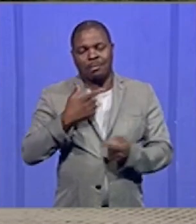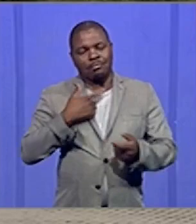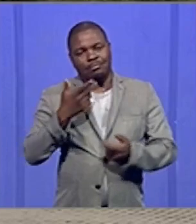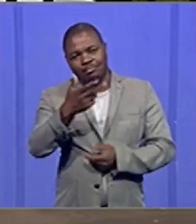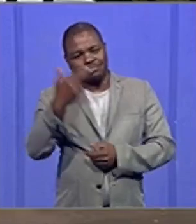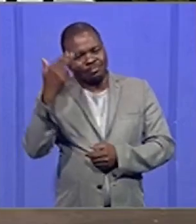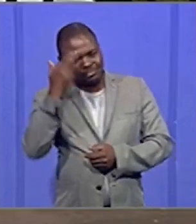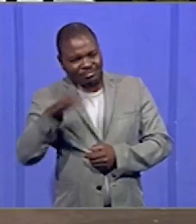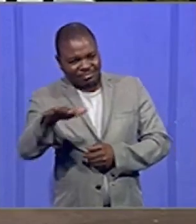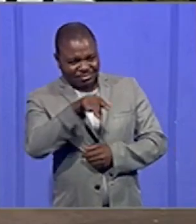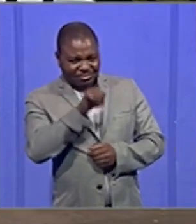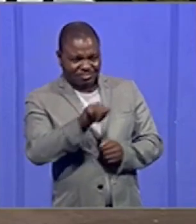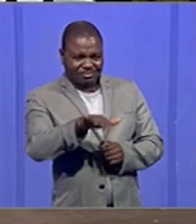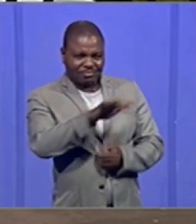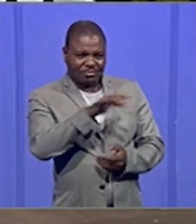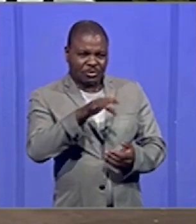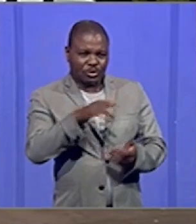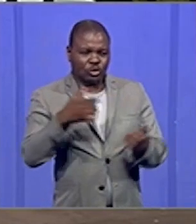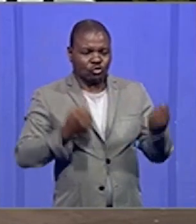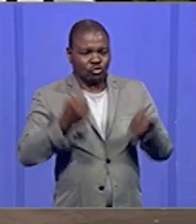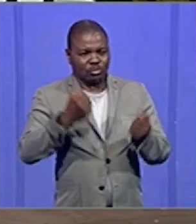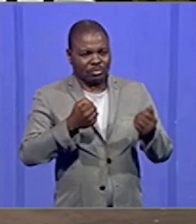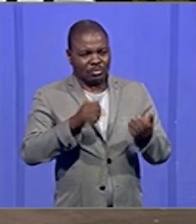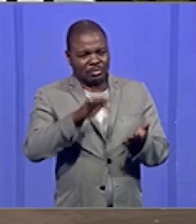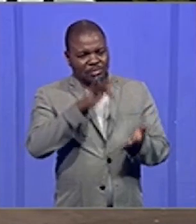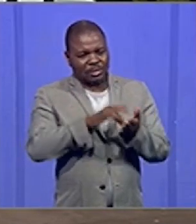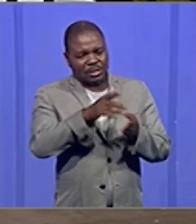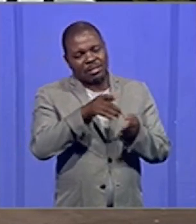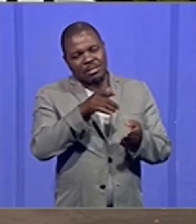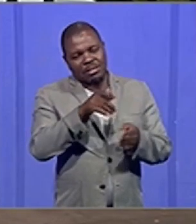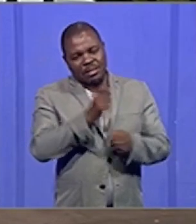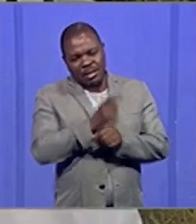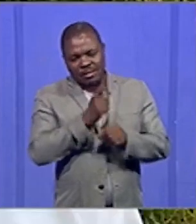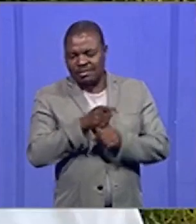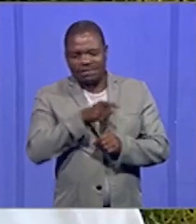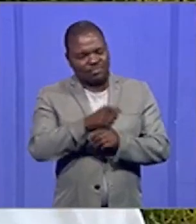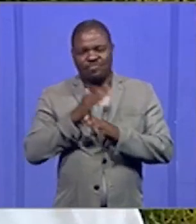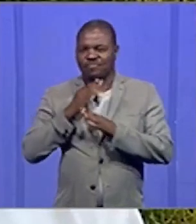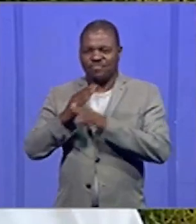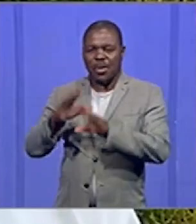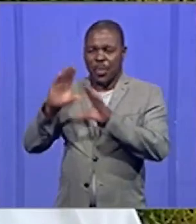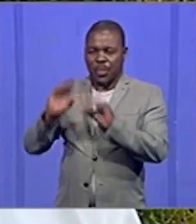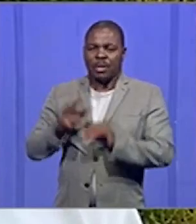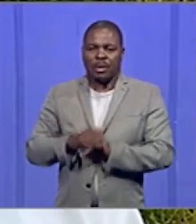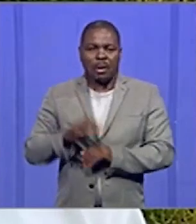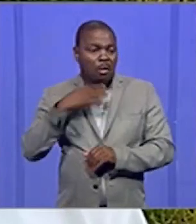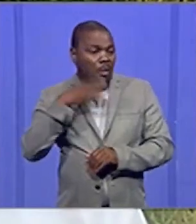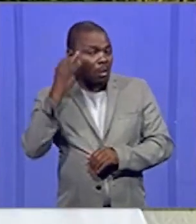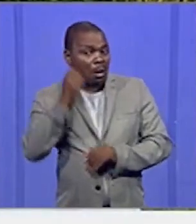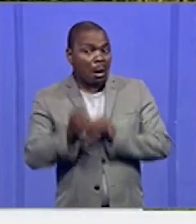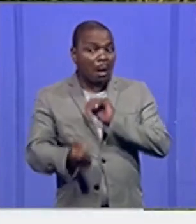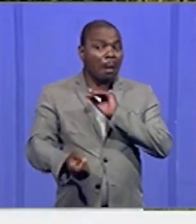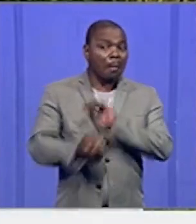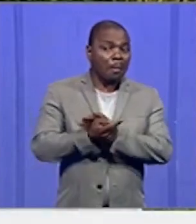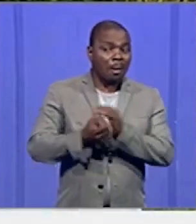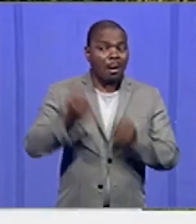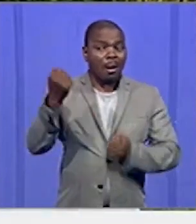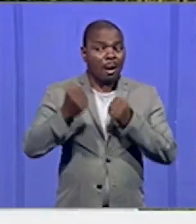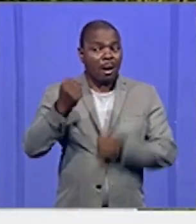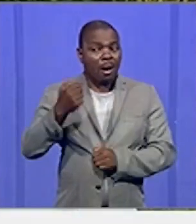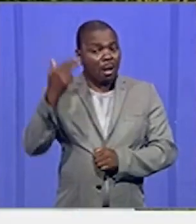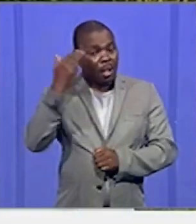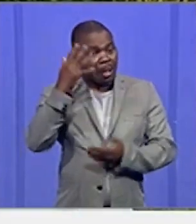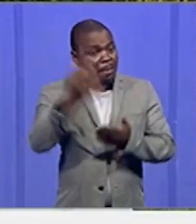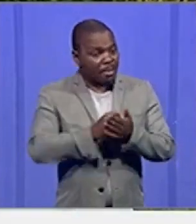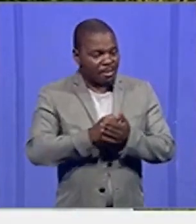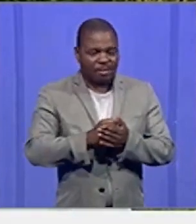bo ile kwa tlase ka ntlha ya fa le bone ba tsereganya. Once a week or twice ra utlwa re koloi ba itsere but